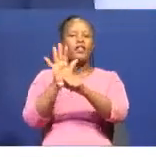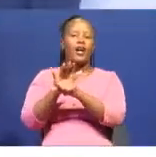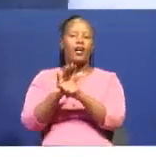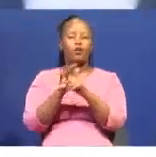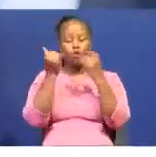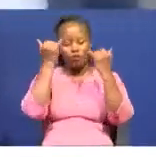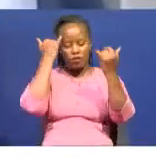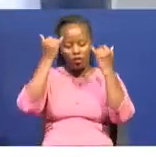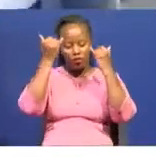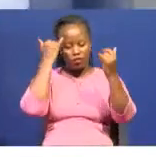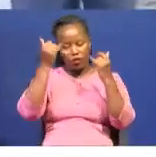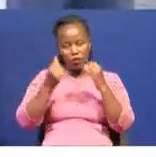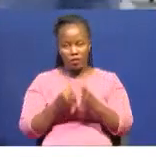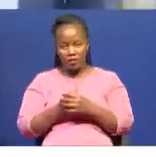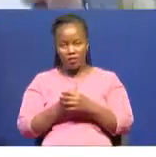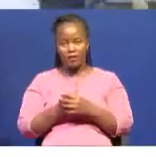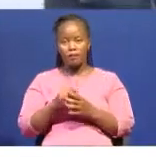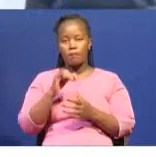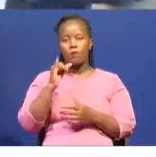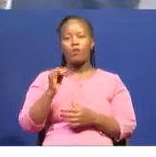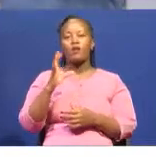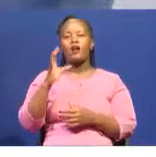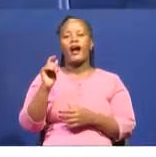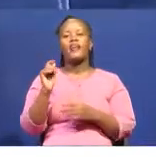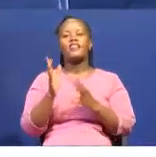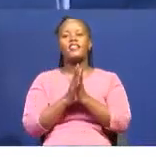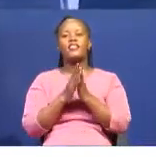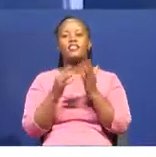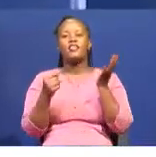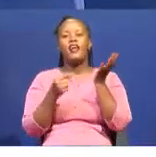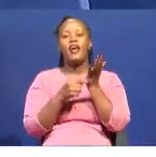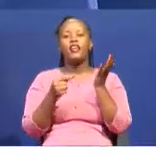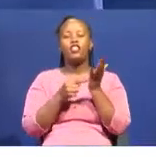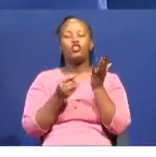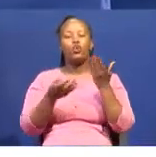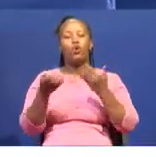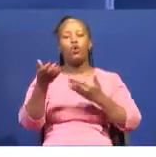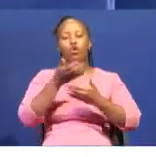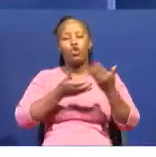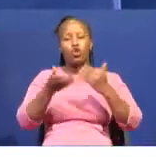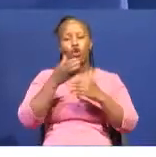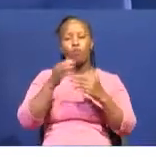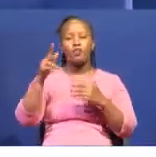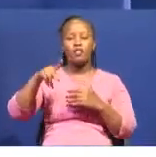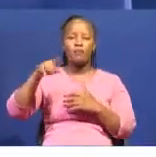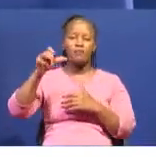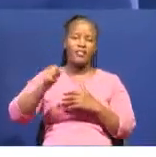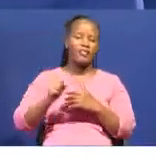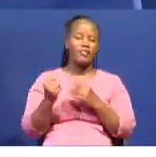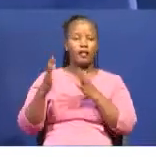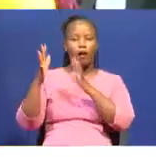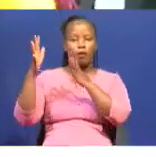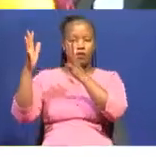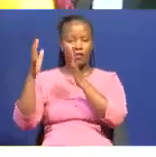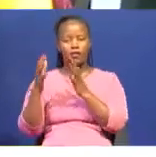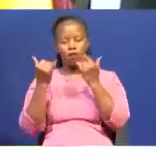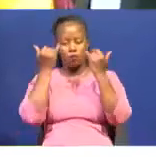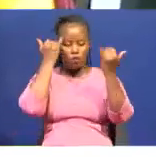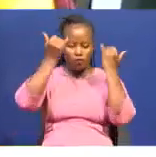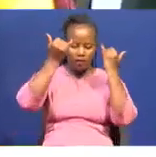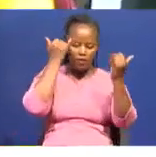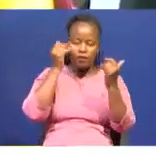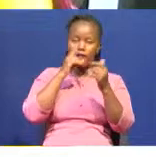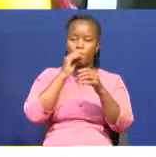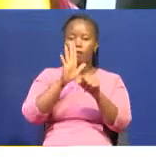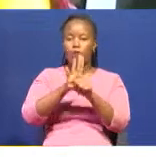of time. ICT and Digital Economy Principal Secretary John Tanui applauded the creativity, noting government support